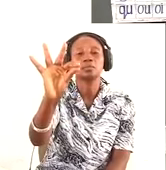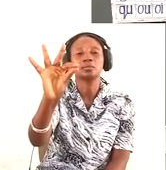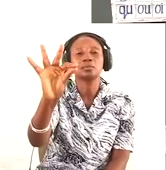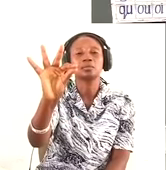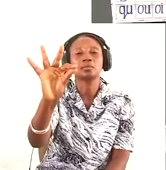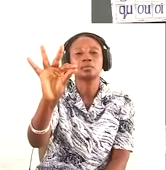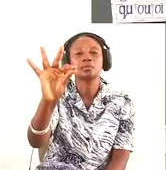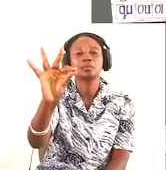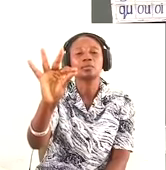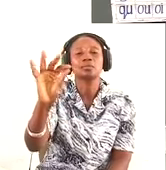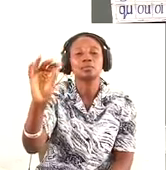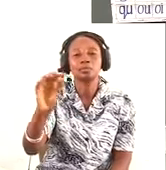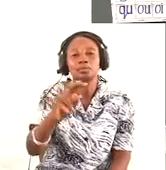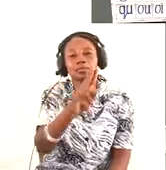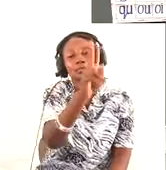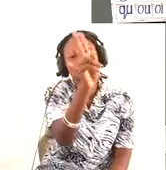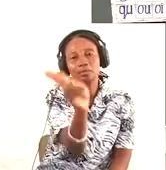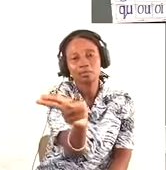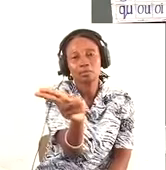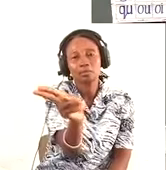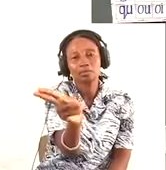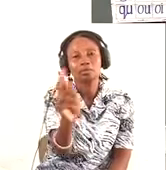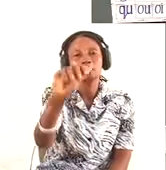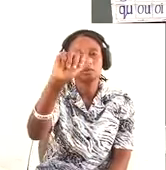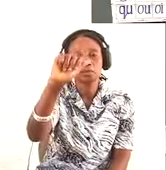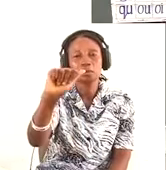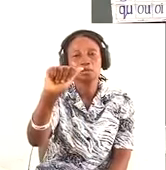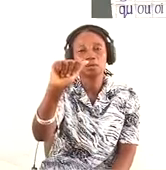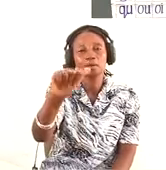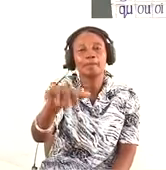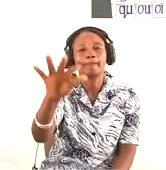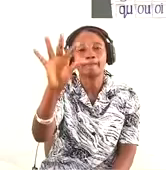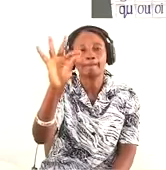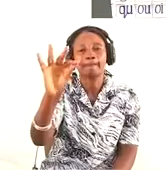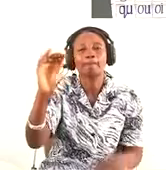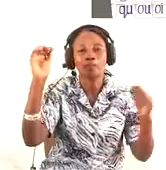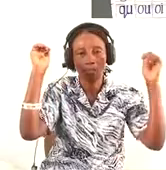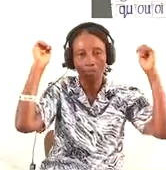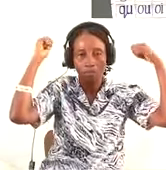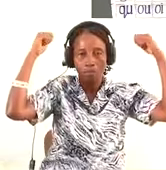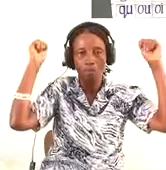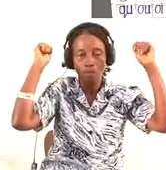What is the picture? Hat. Hat.